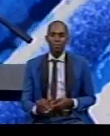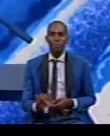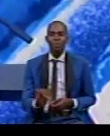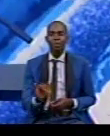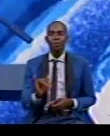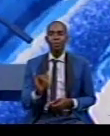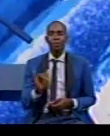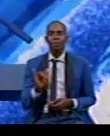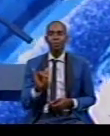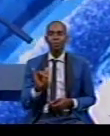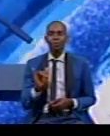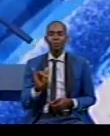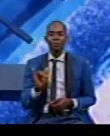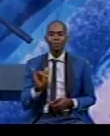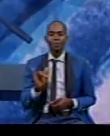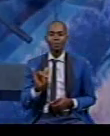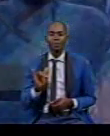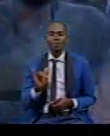Give me C.